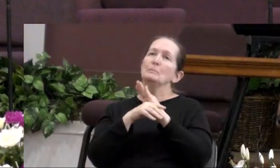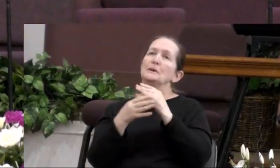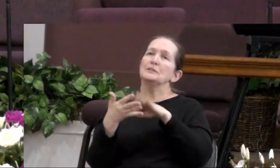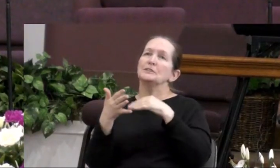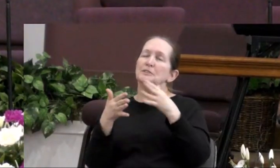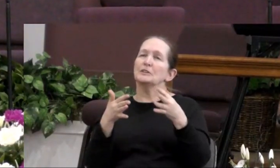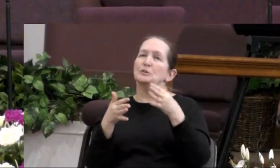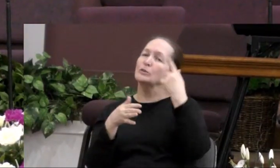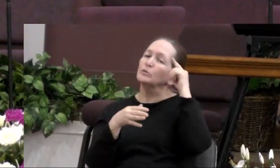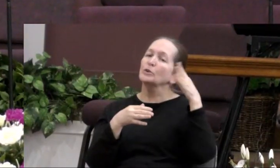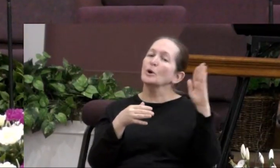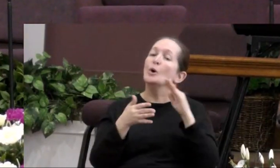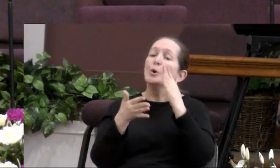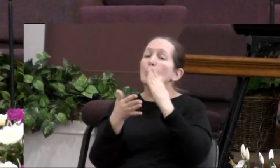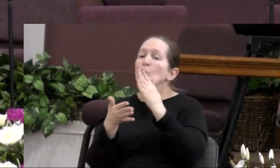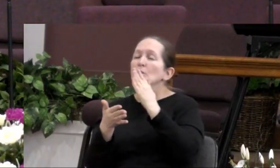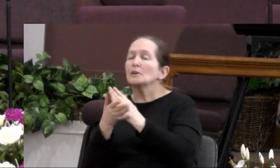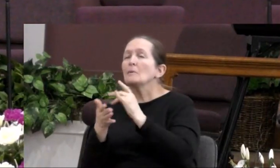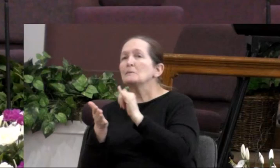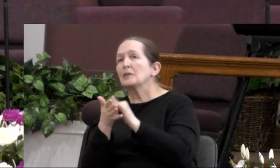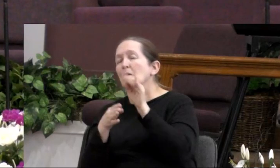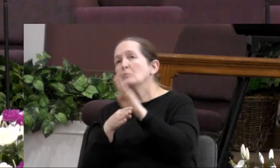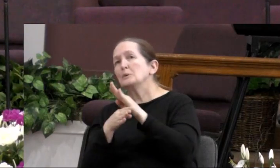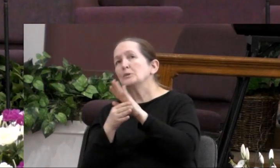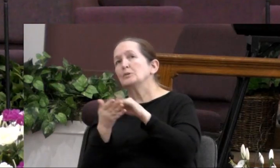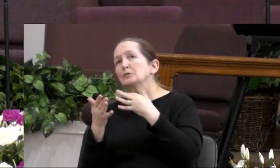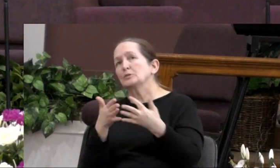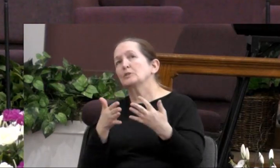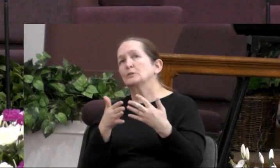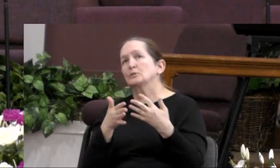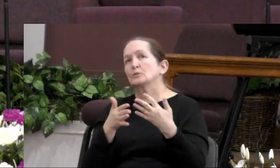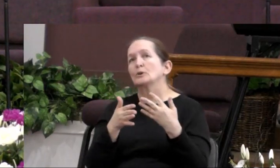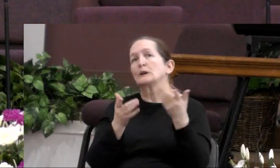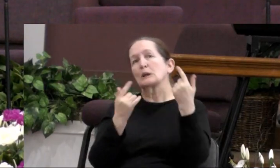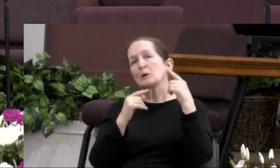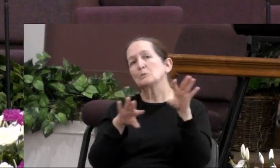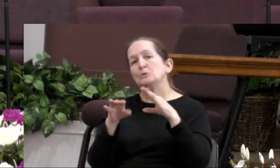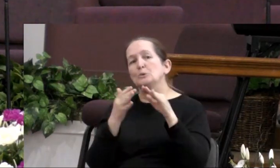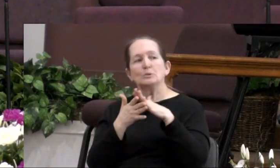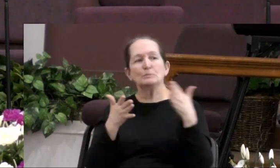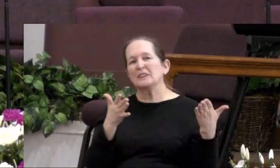to come and do some task or things at the church.